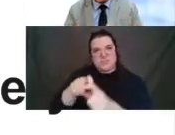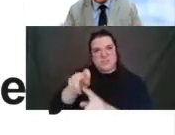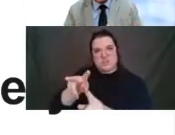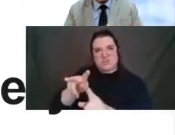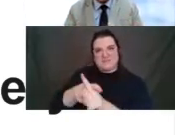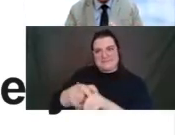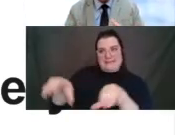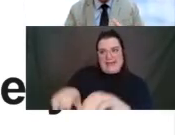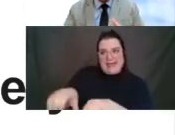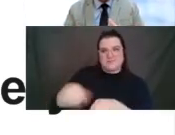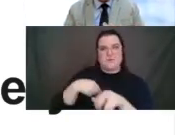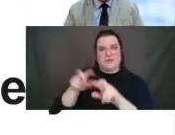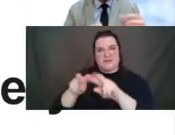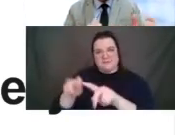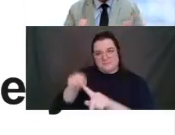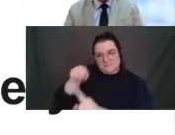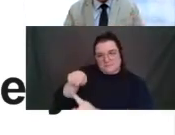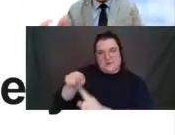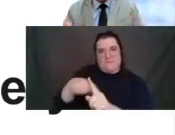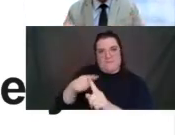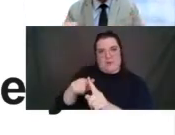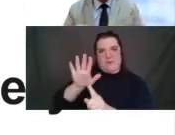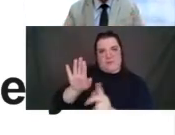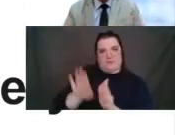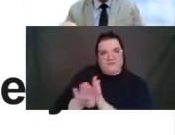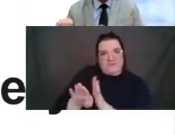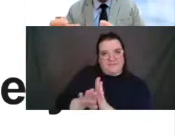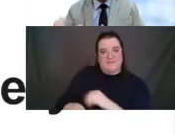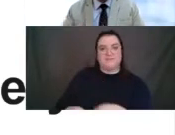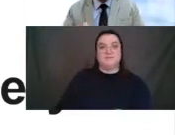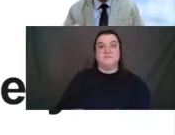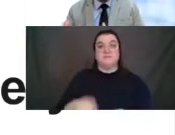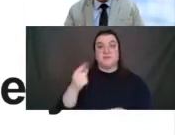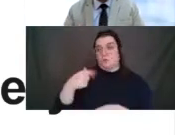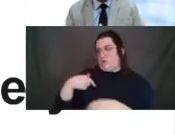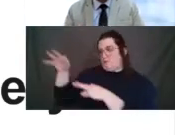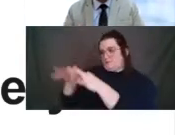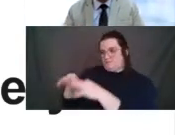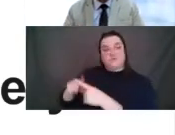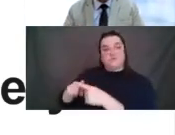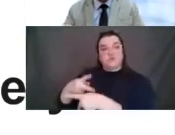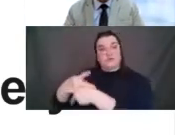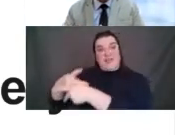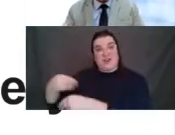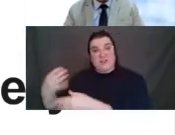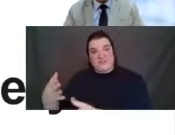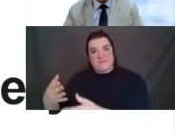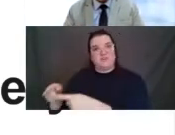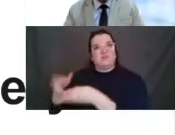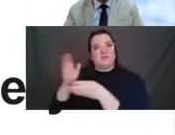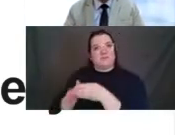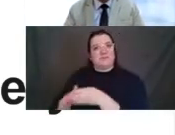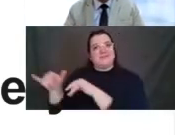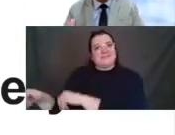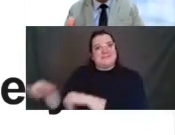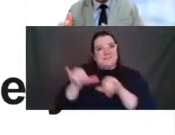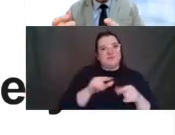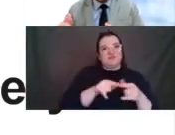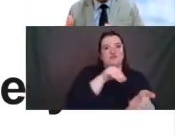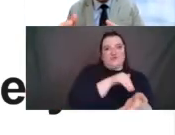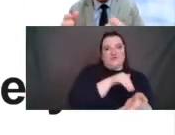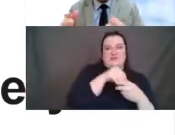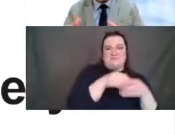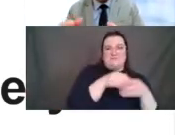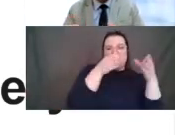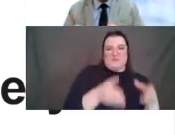child's development. So essentially the caregiver begins to complete similar tasks that a child's provider would in person. And one of the benefits that